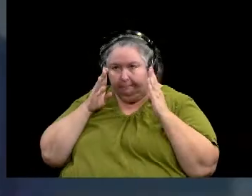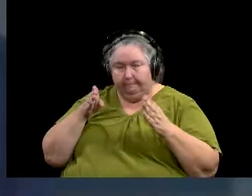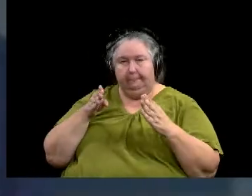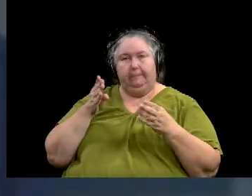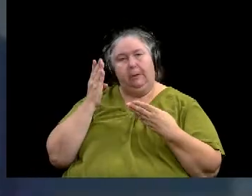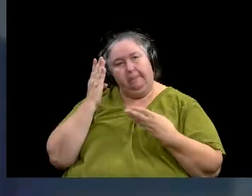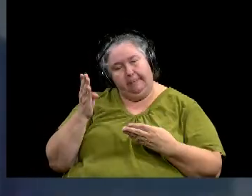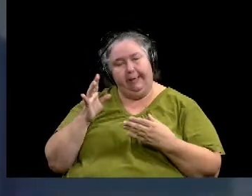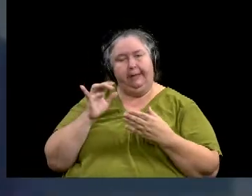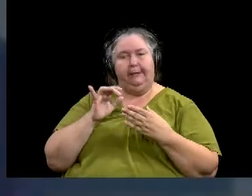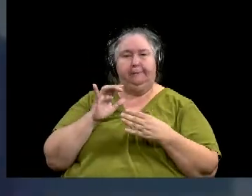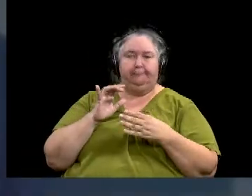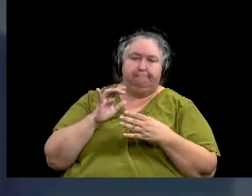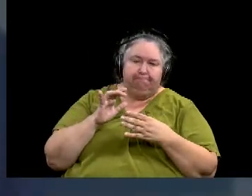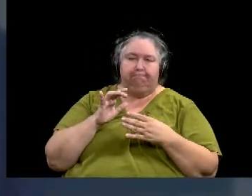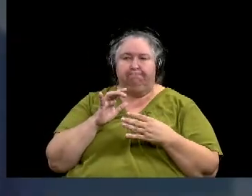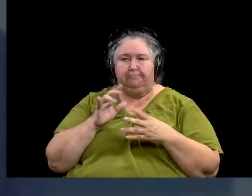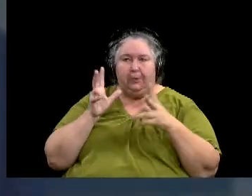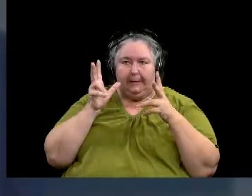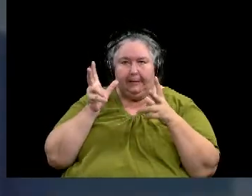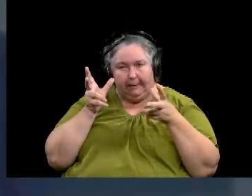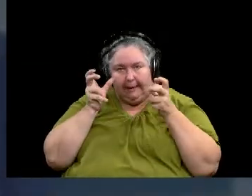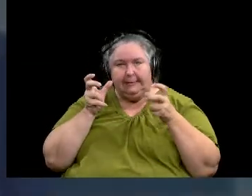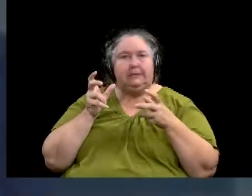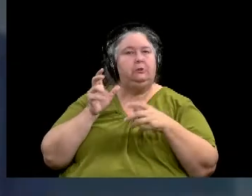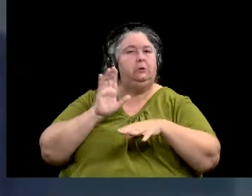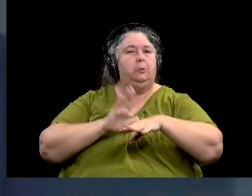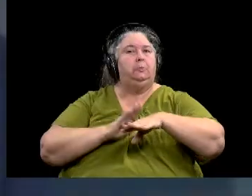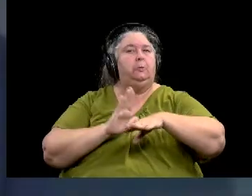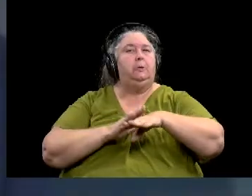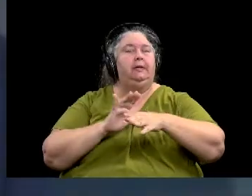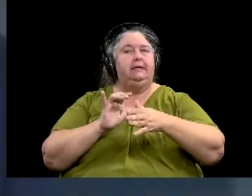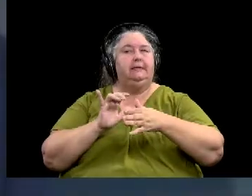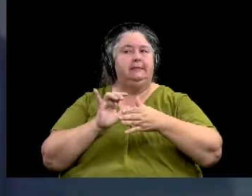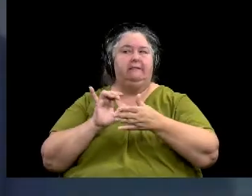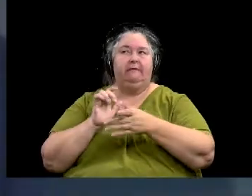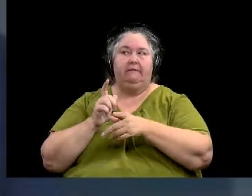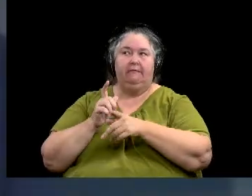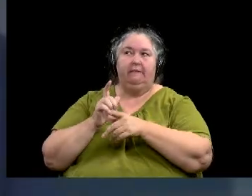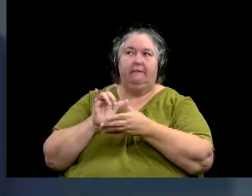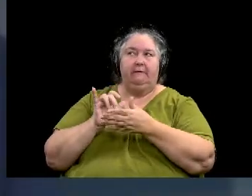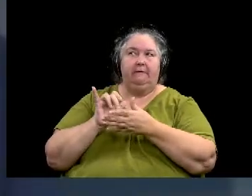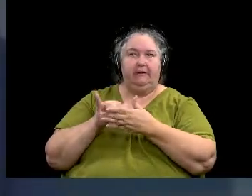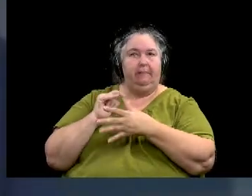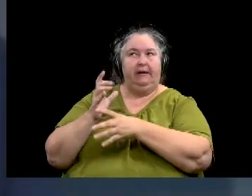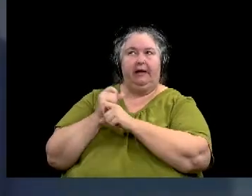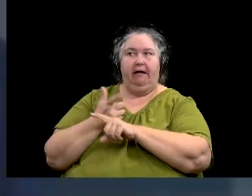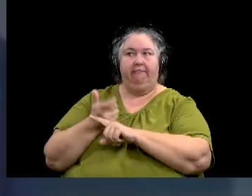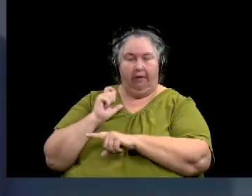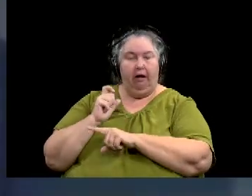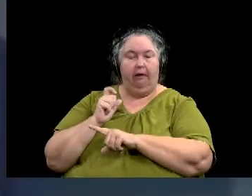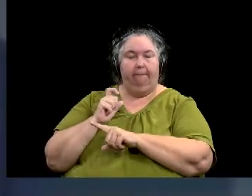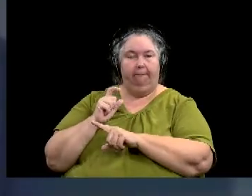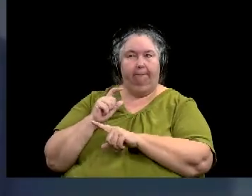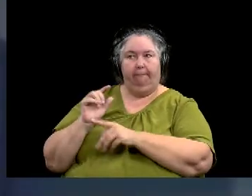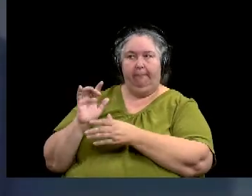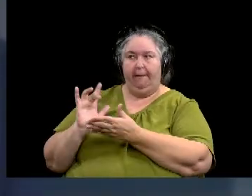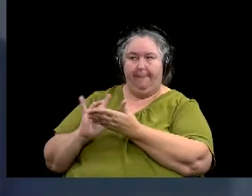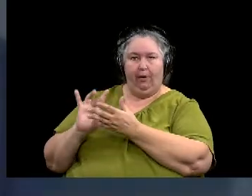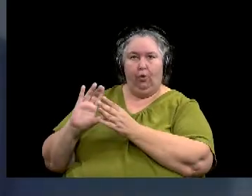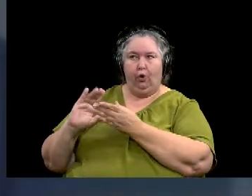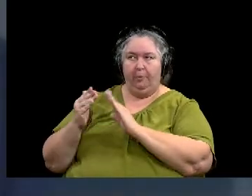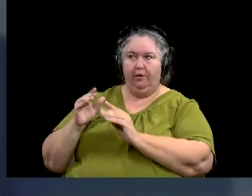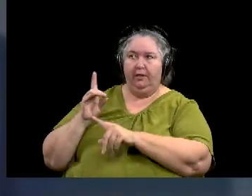community. Then we've just heard from Dr. Griggs and Dr. Lyson on things that